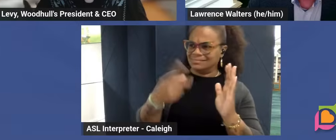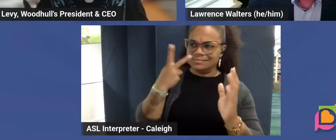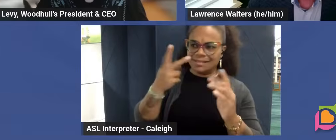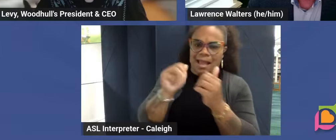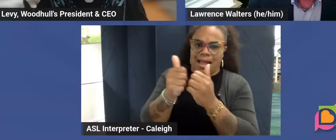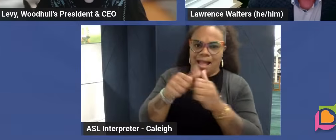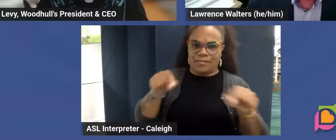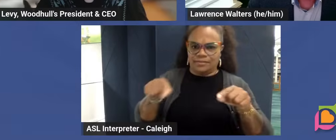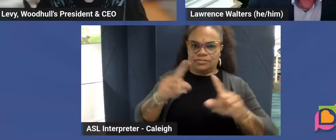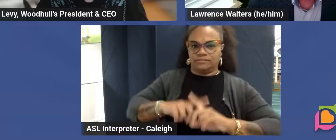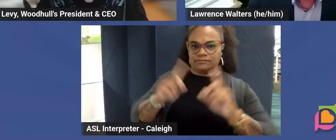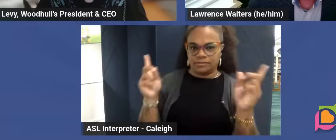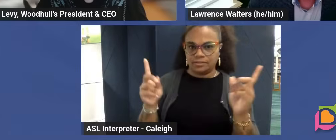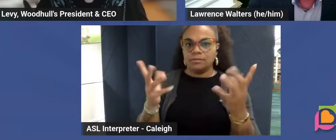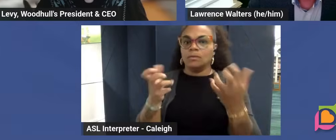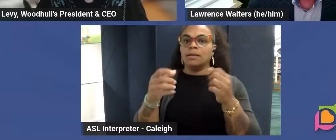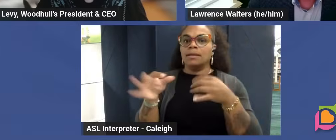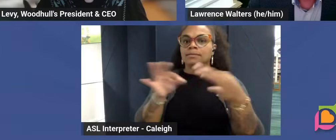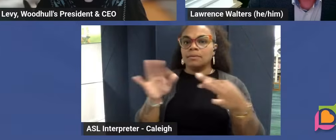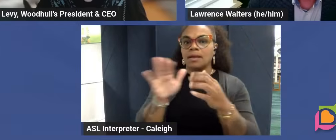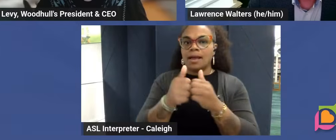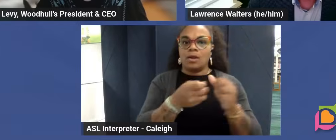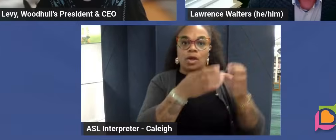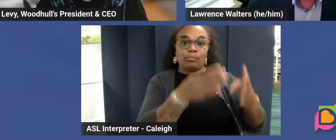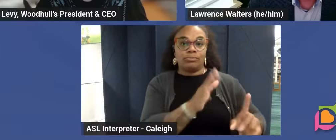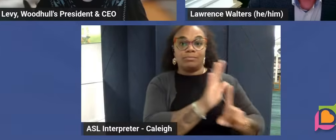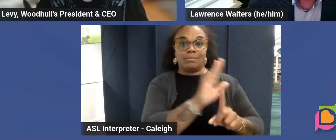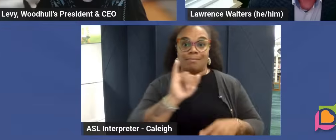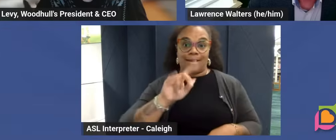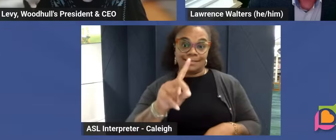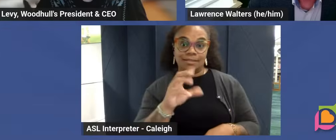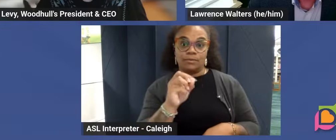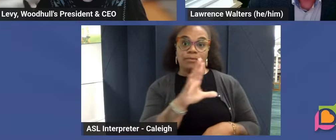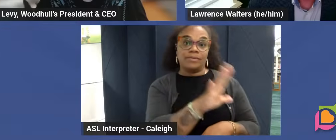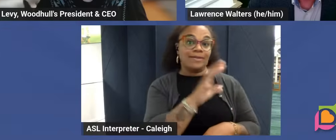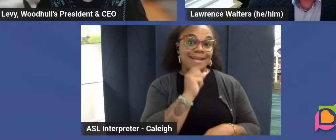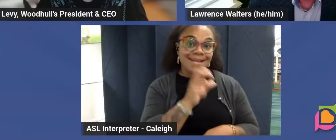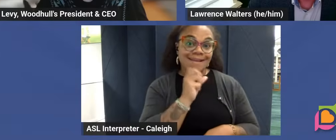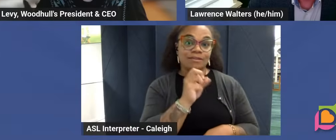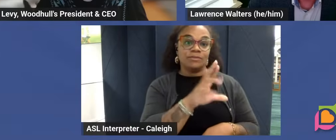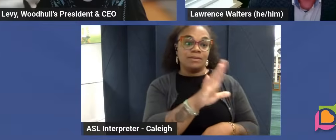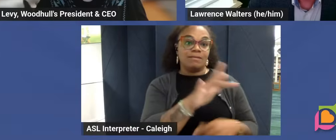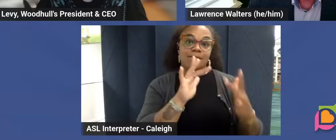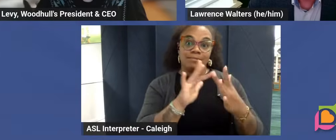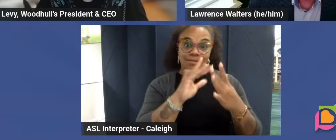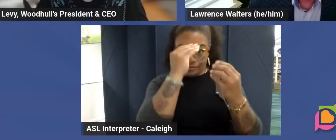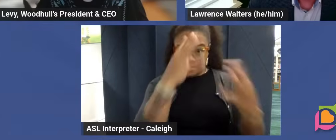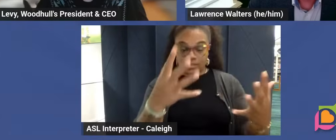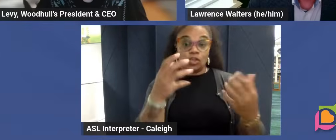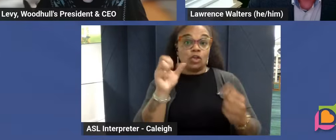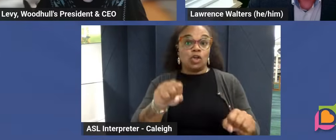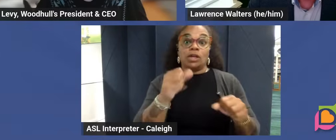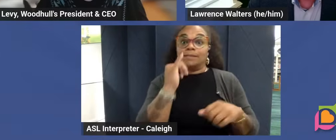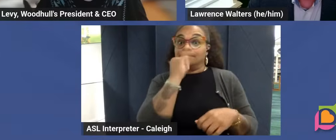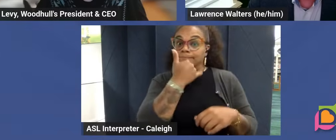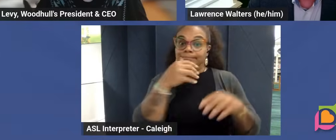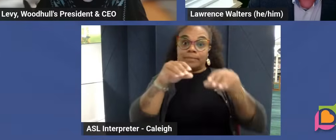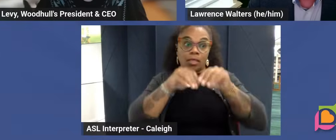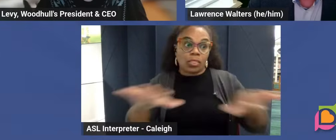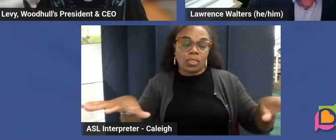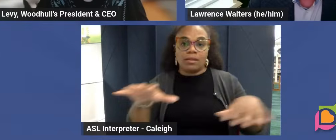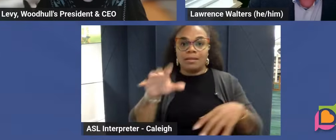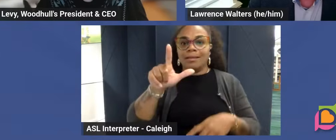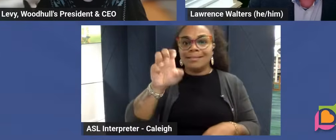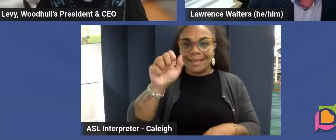that someone's ID or their age or their contact information could be leaked or hacked. What is